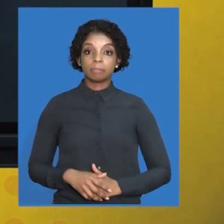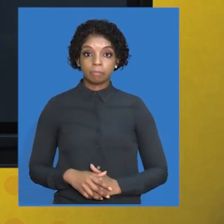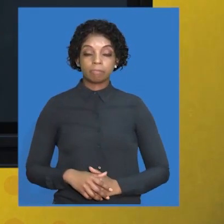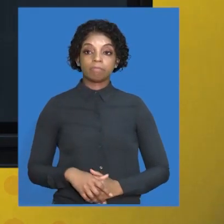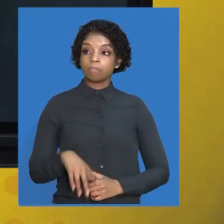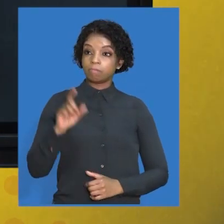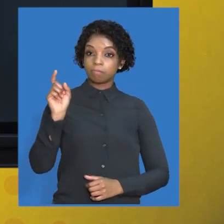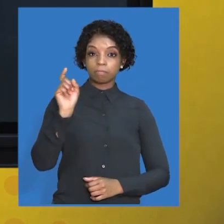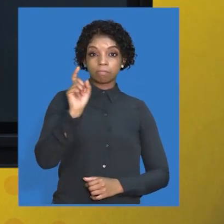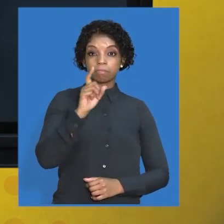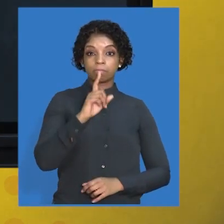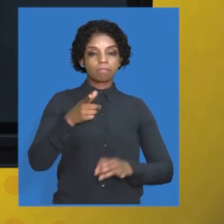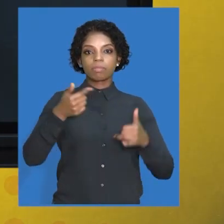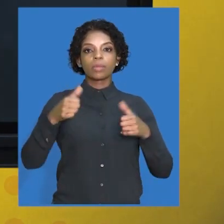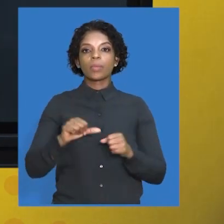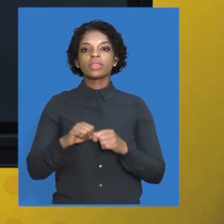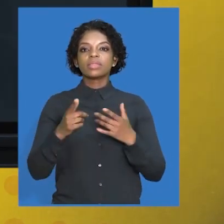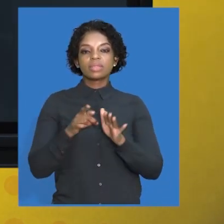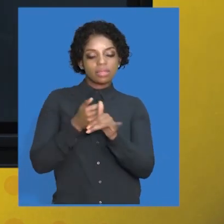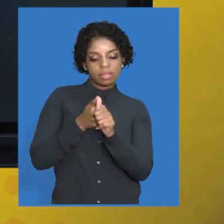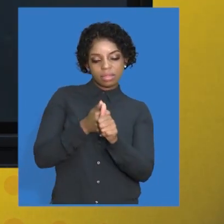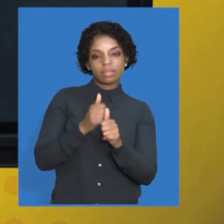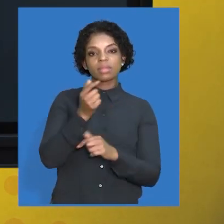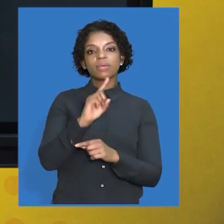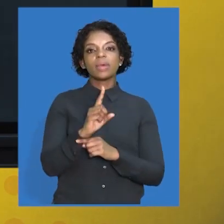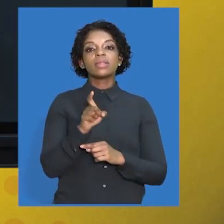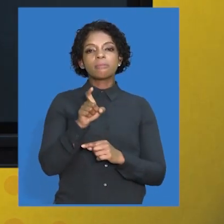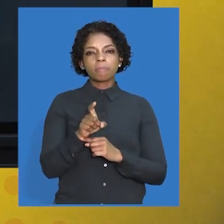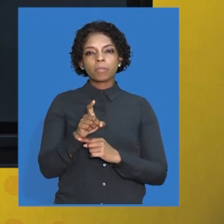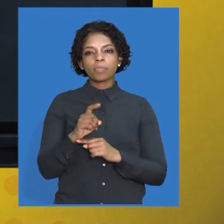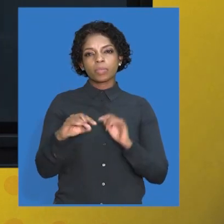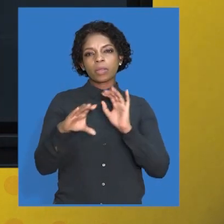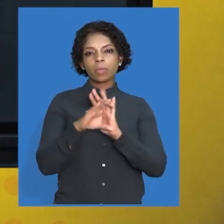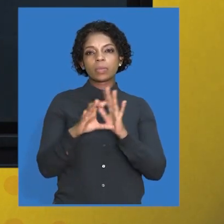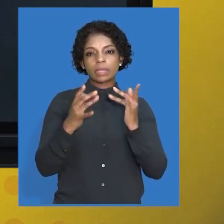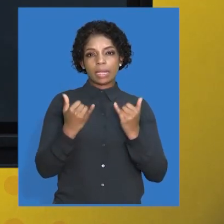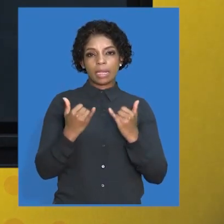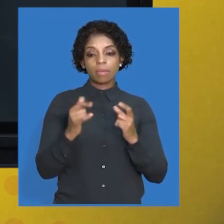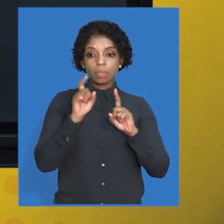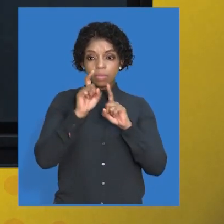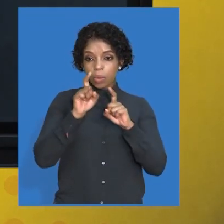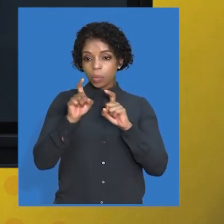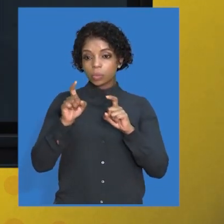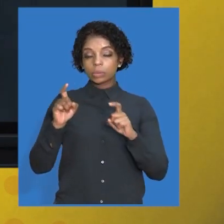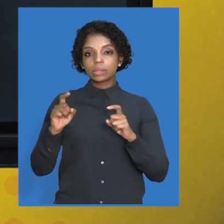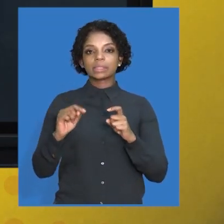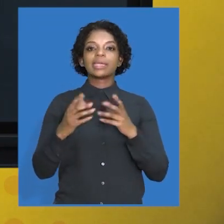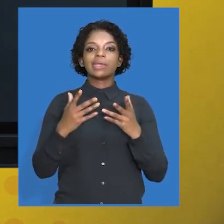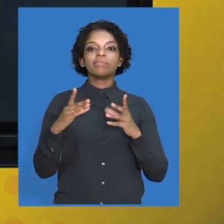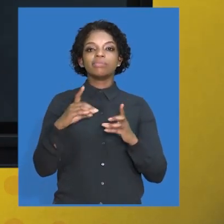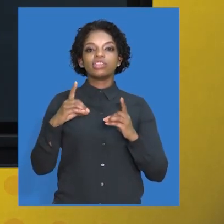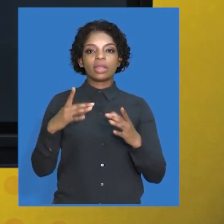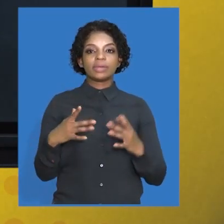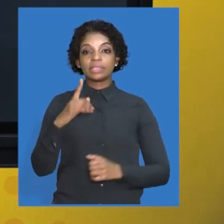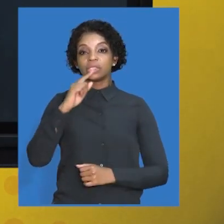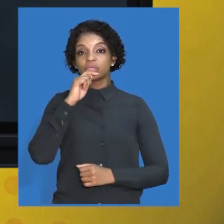didn't comply with the King Code, and now those directors that were running that particular business,